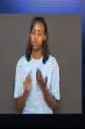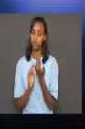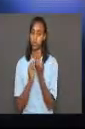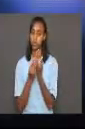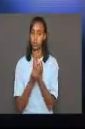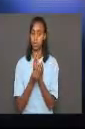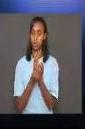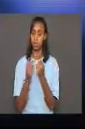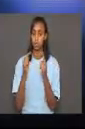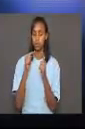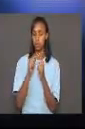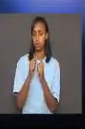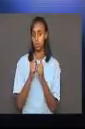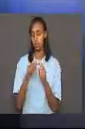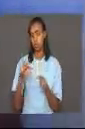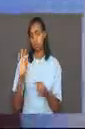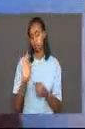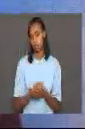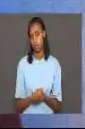be easier to access.